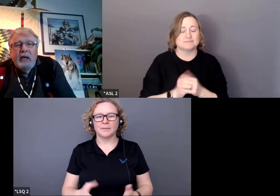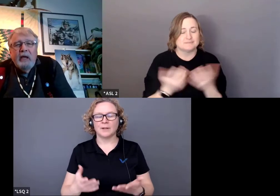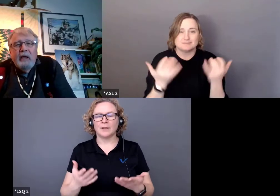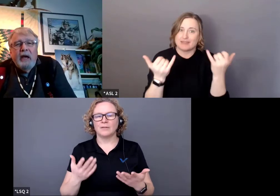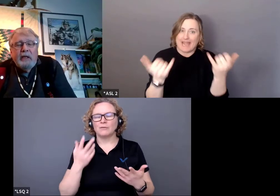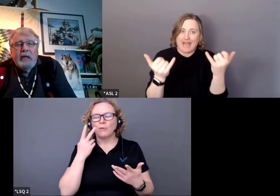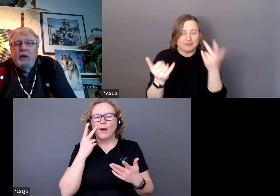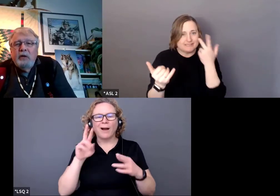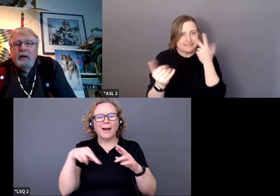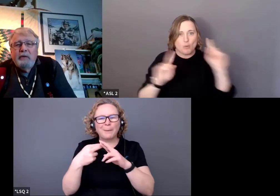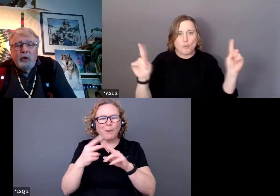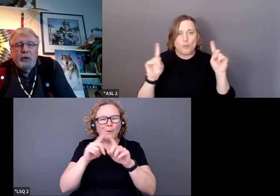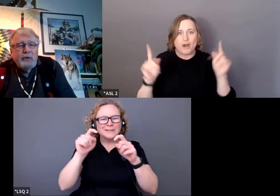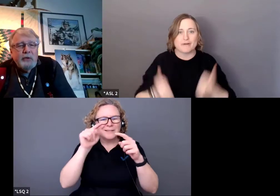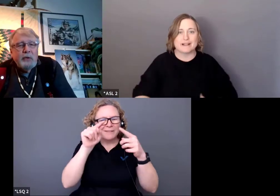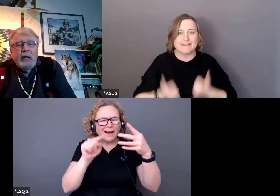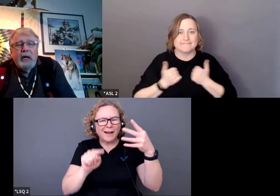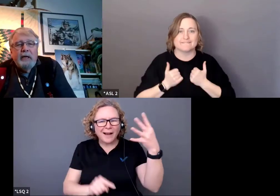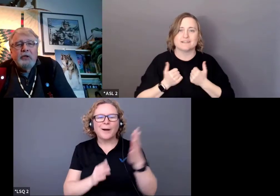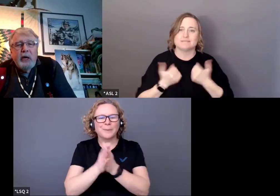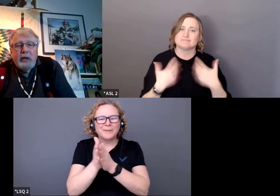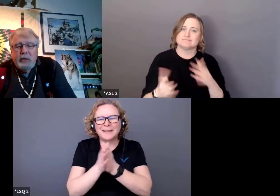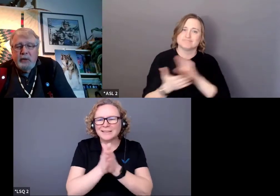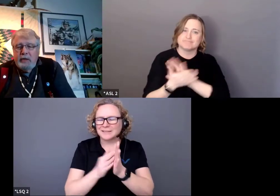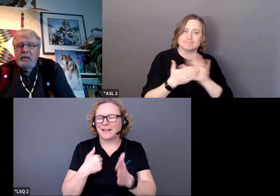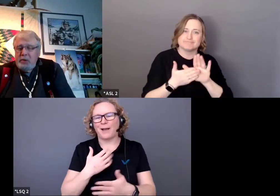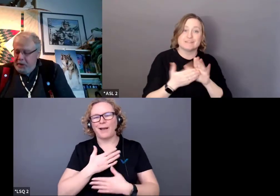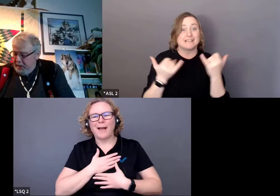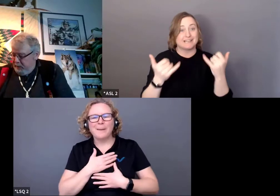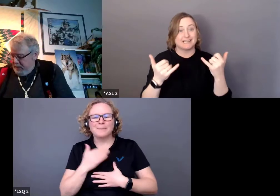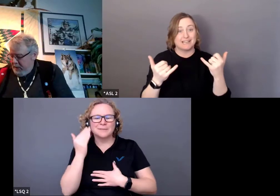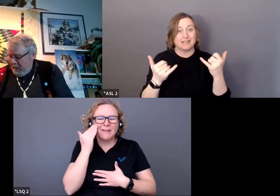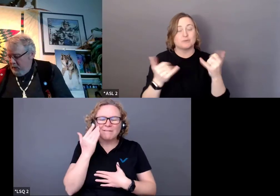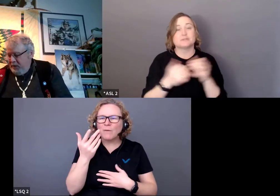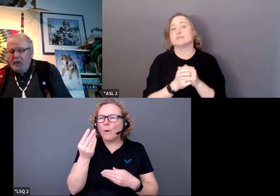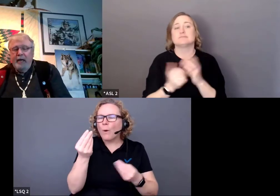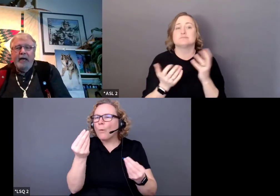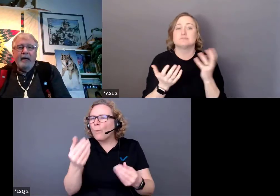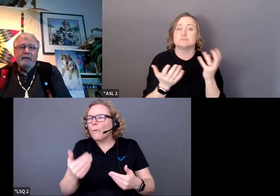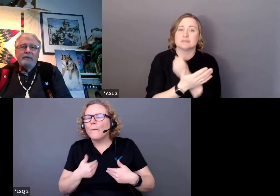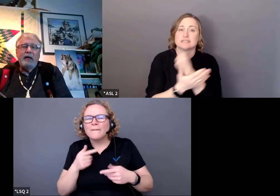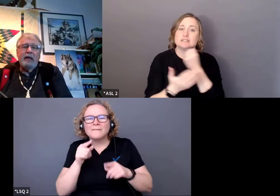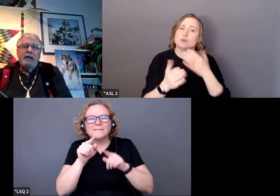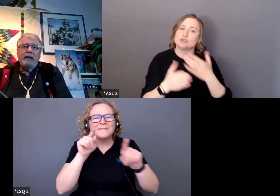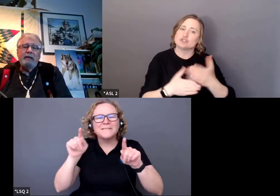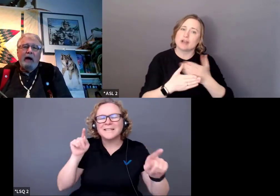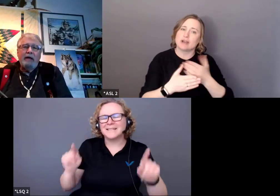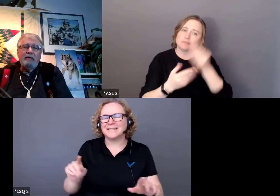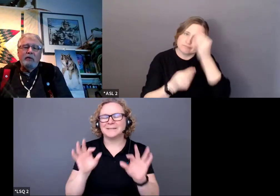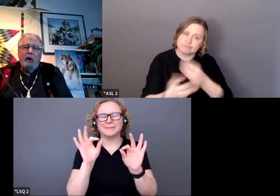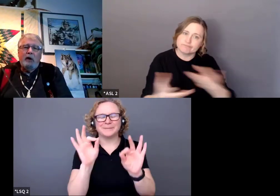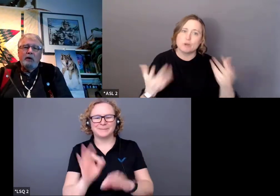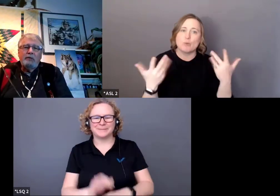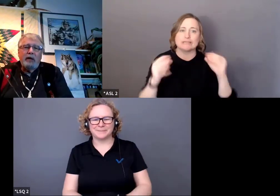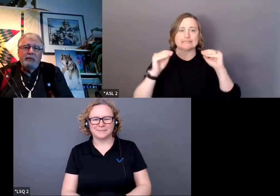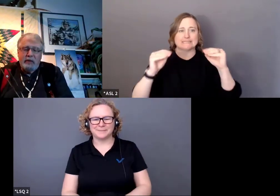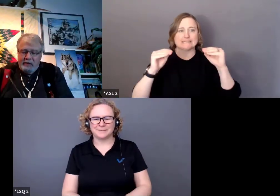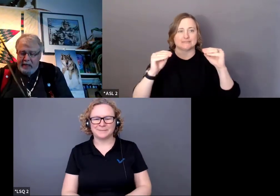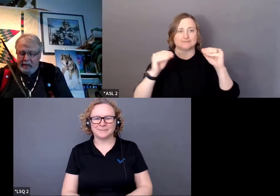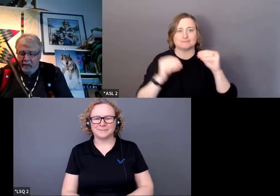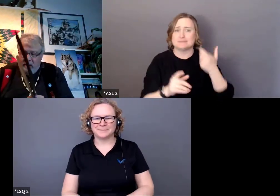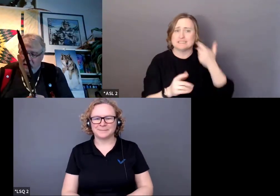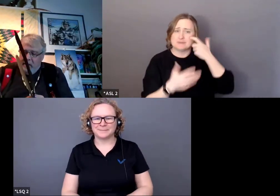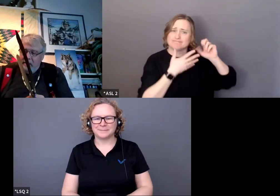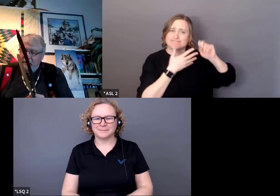from. I'll now turn to sharing with you a teaching which I have that ties to all of what I've